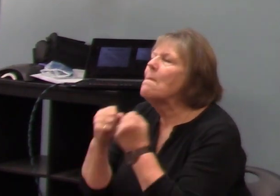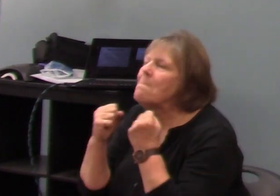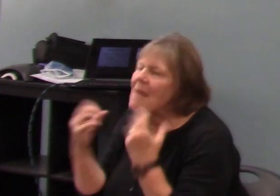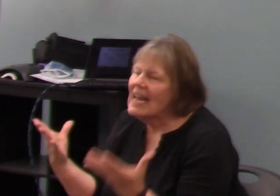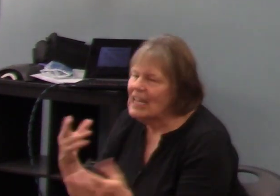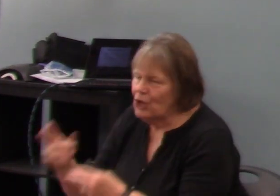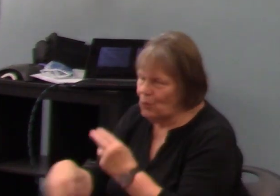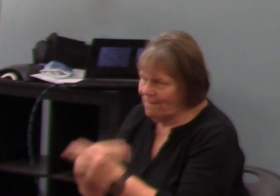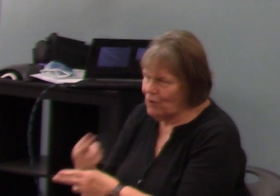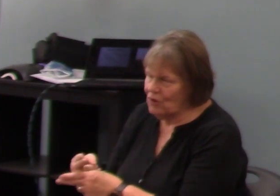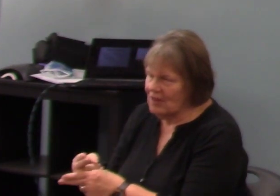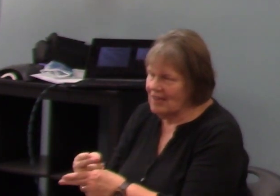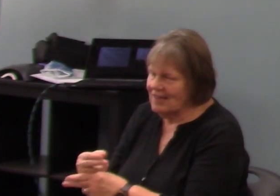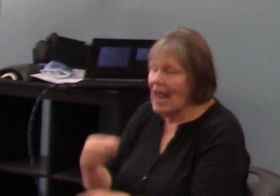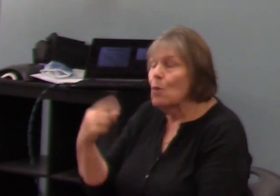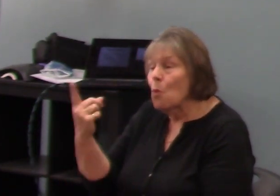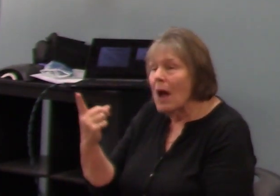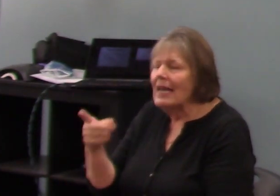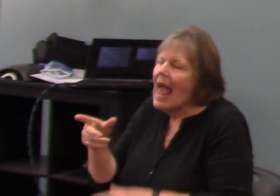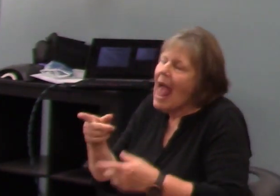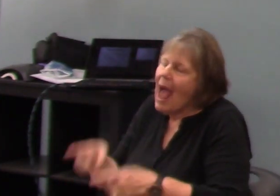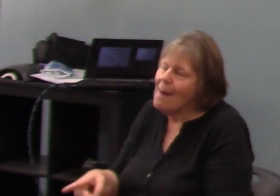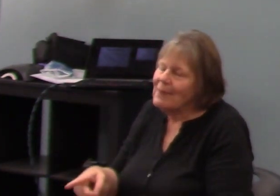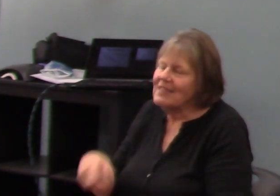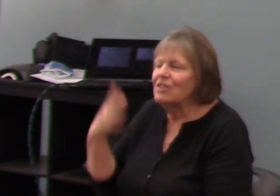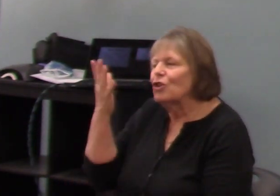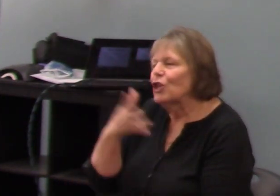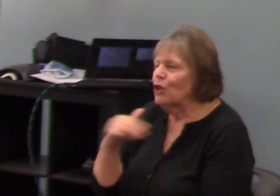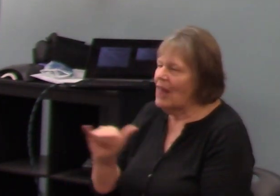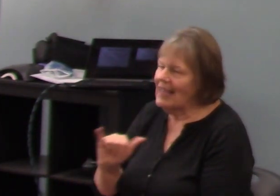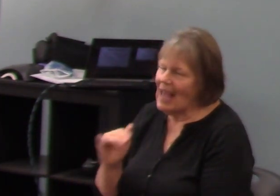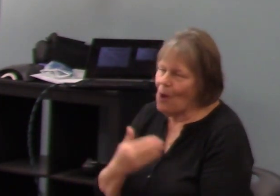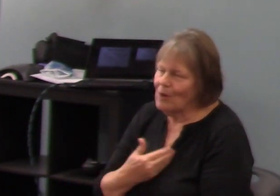ours. Again, we have no evidence for that either.